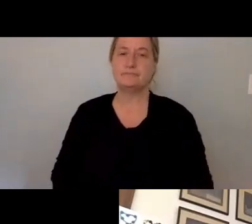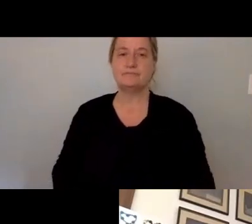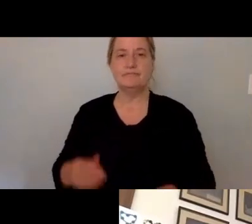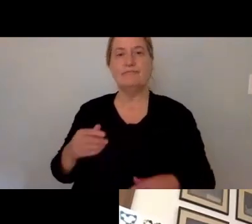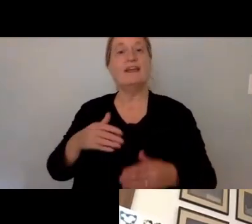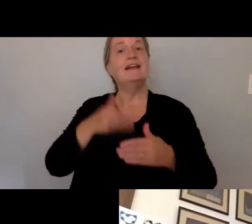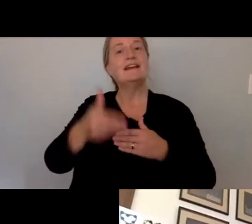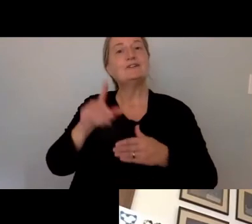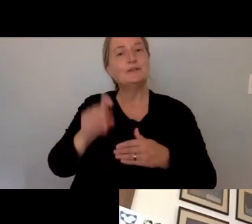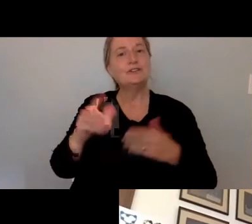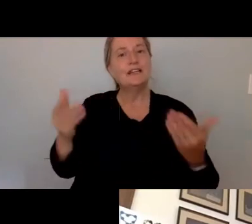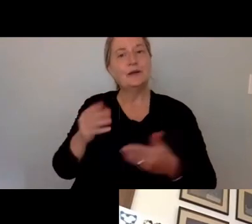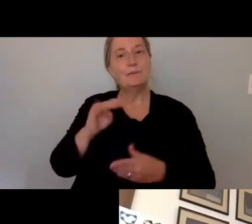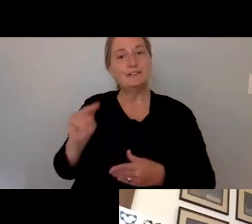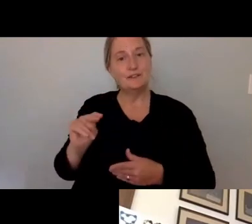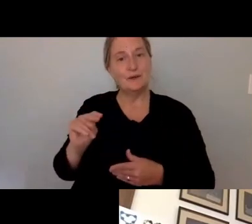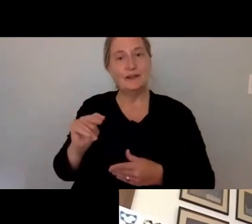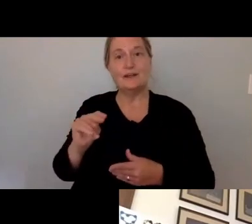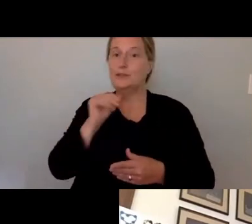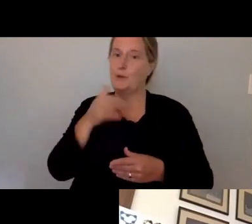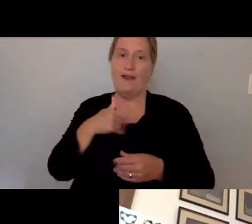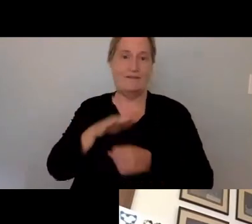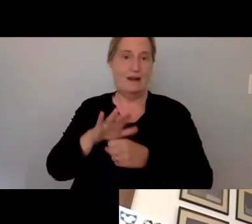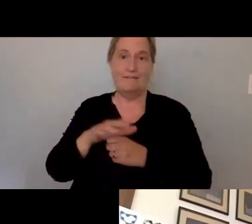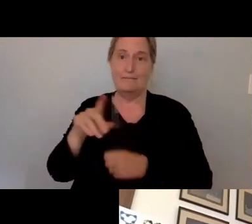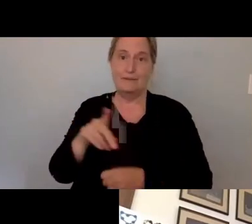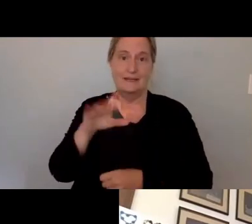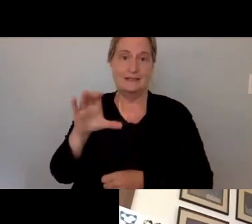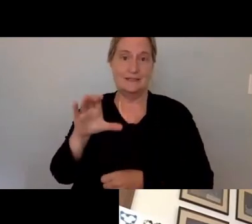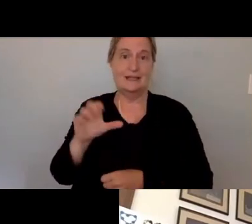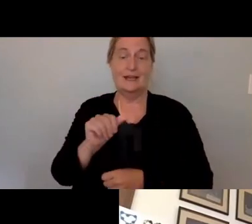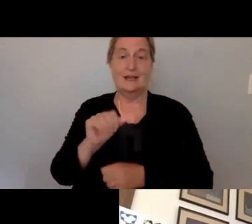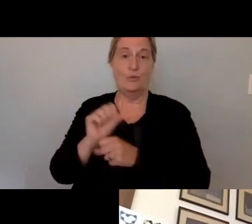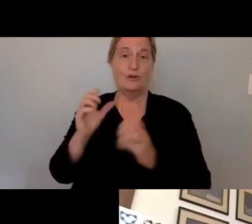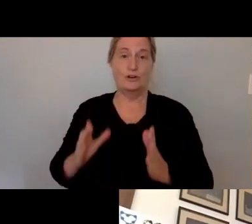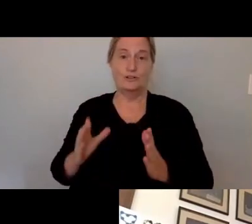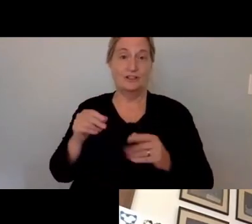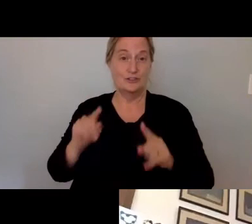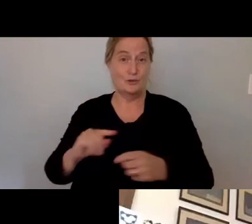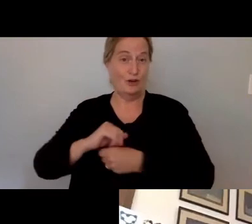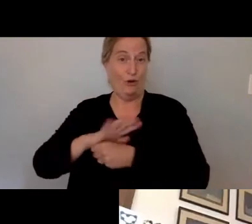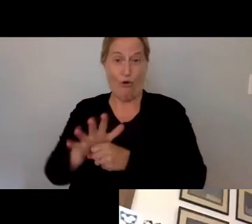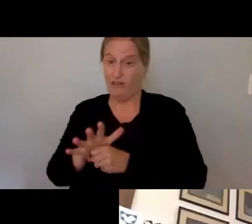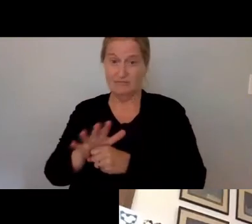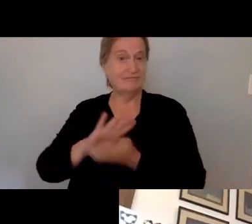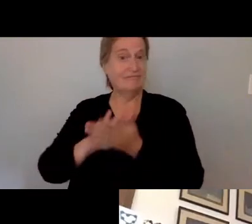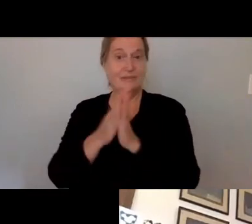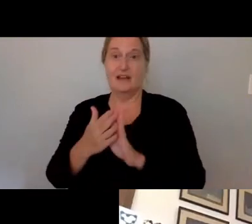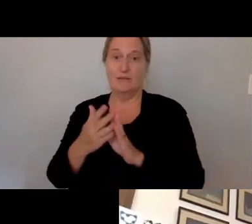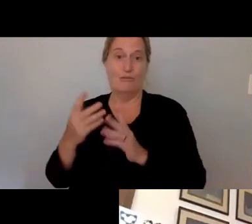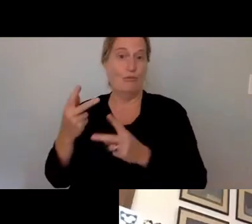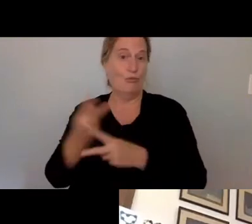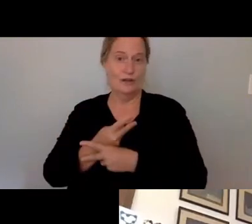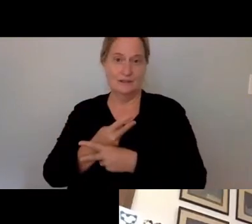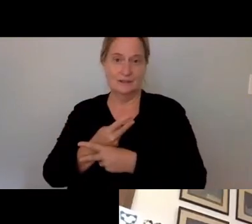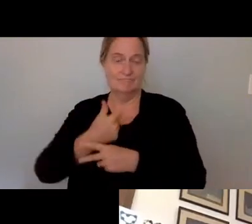is a shortage of PCA workers, and during COVID-19, it's gotten worse. I personally work as an SSP for deafblind services